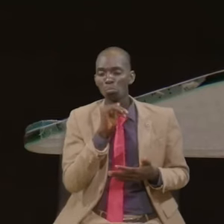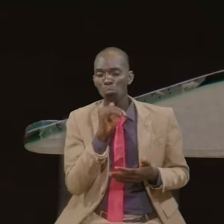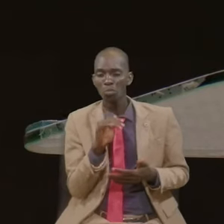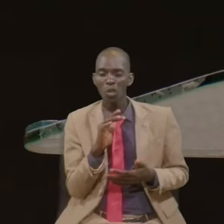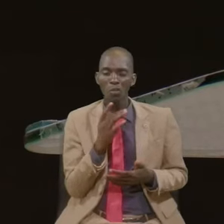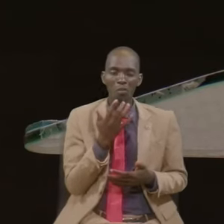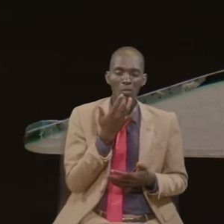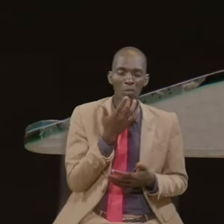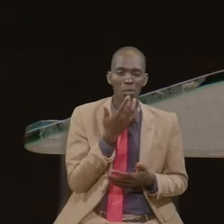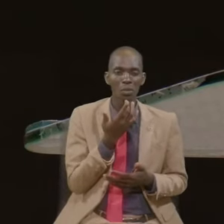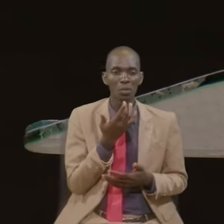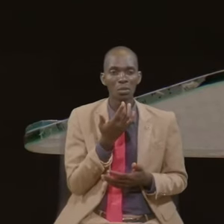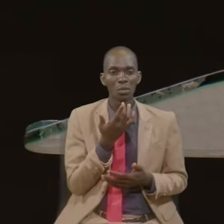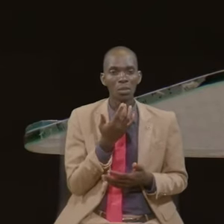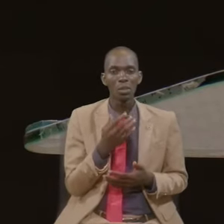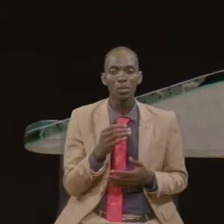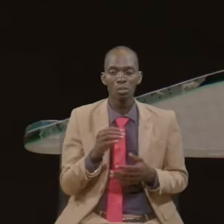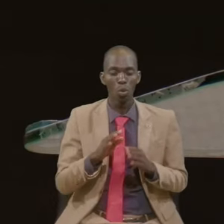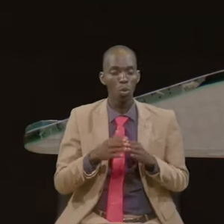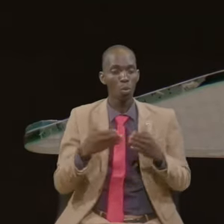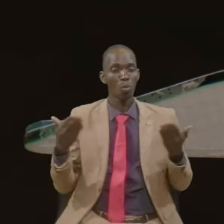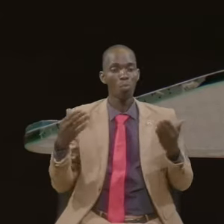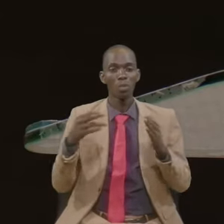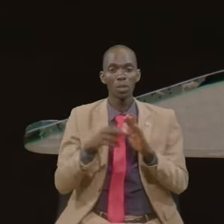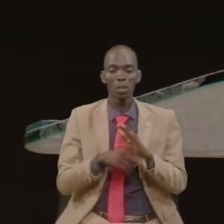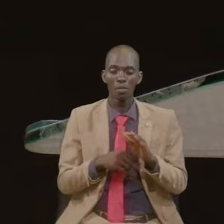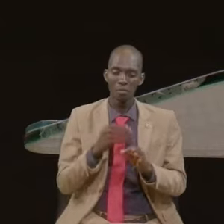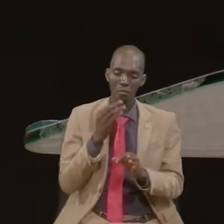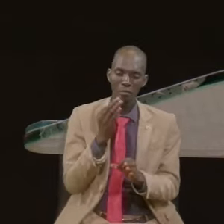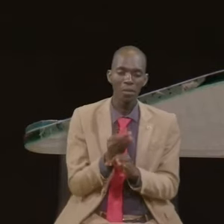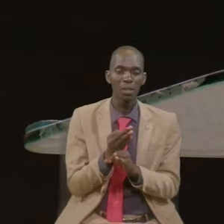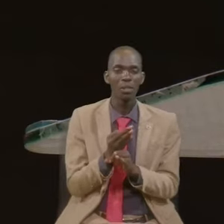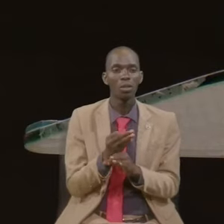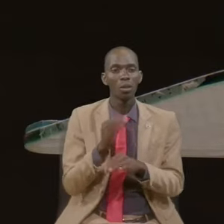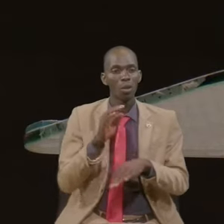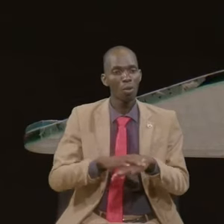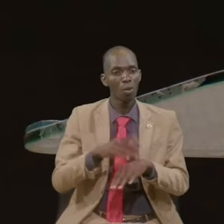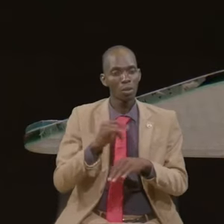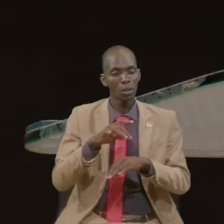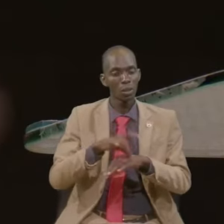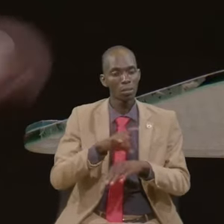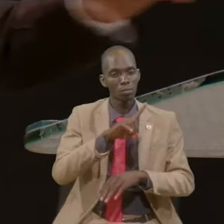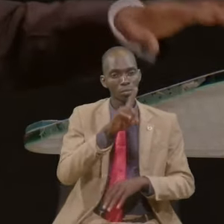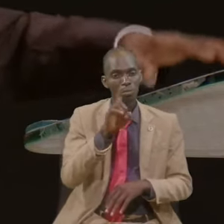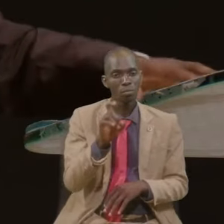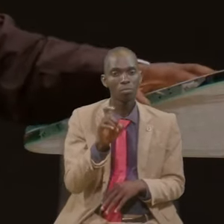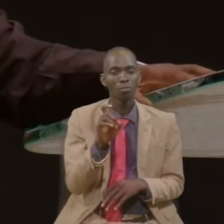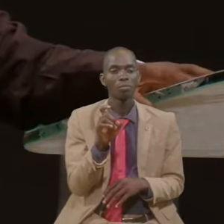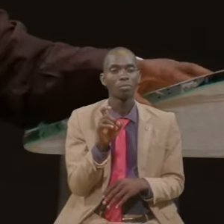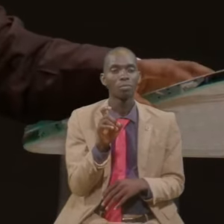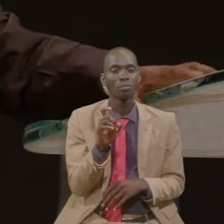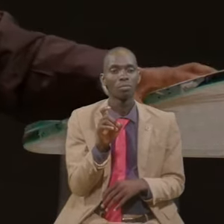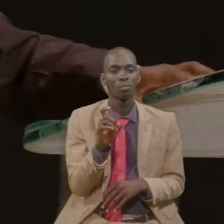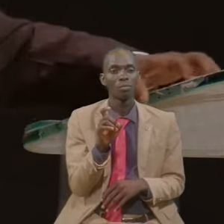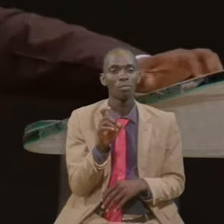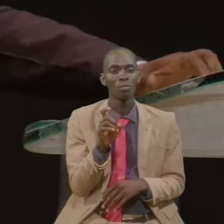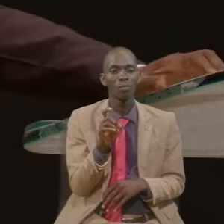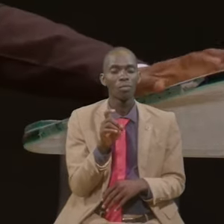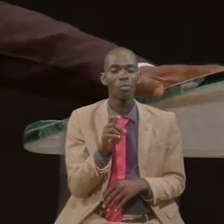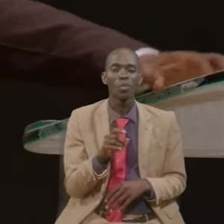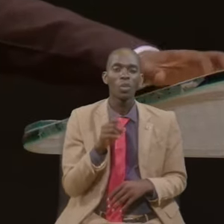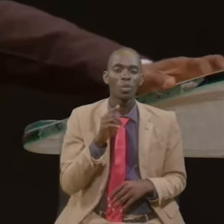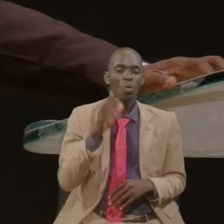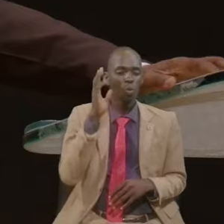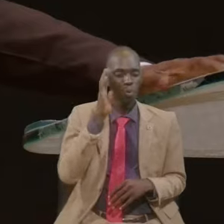impartiality, transparency, faith on the earth? he'll find a lot